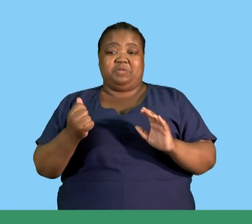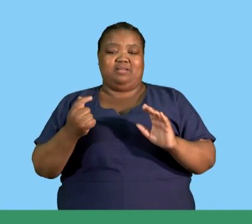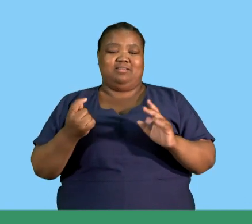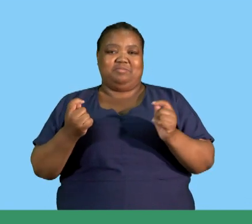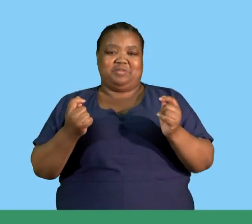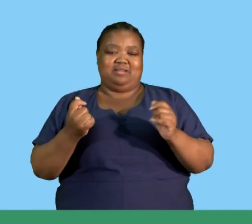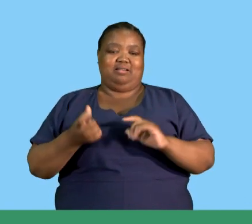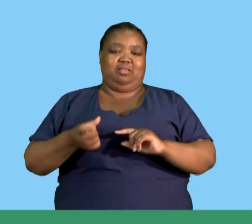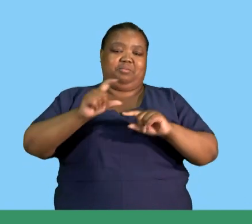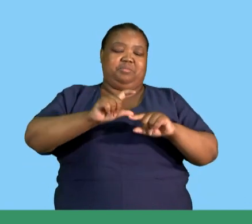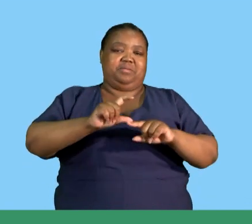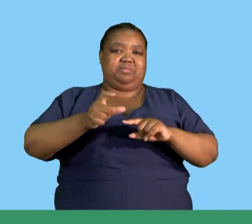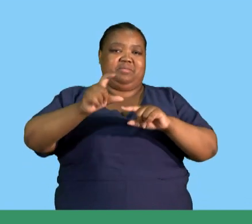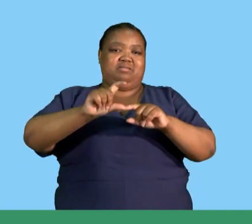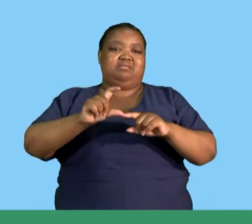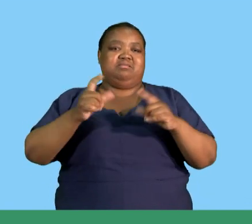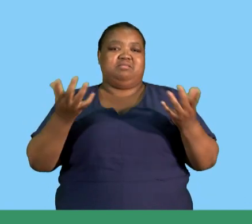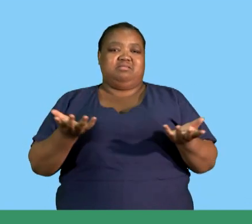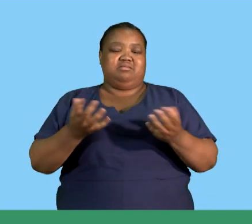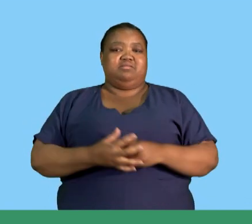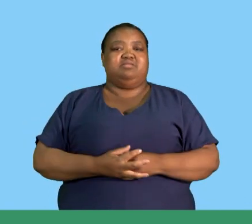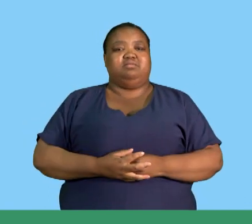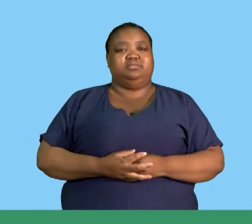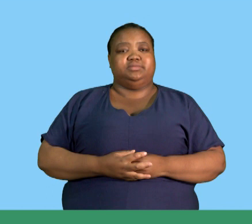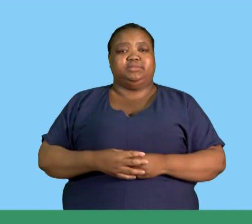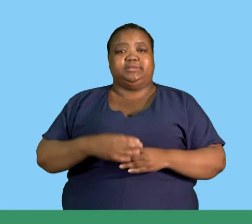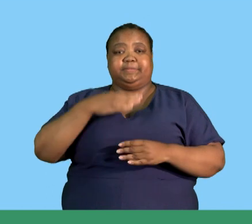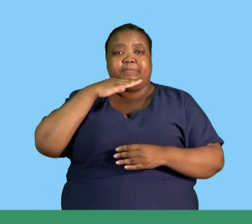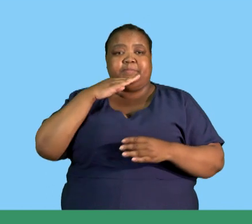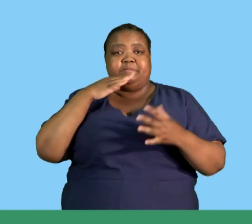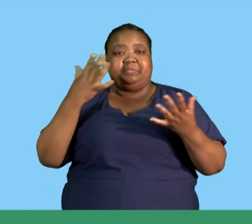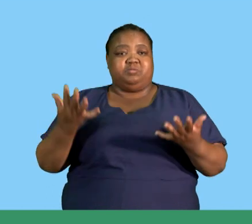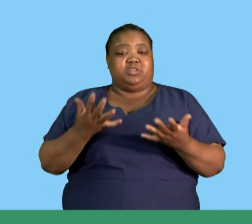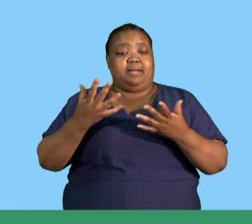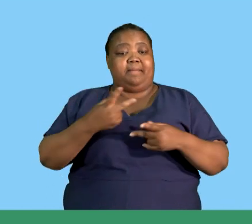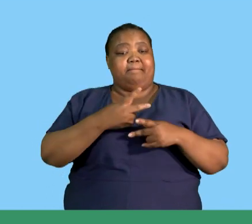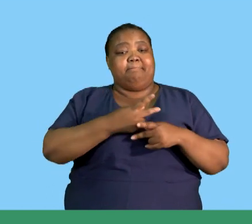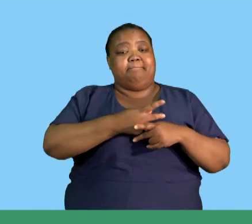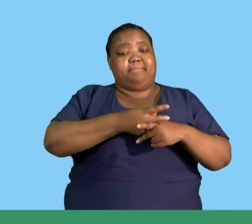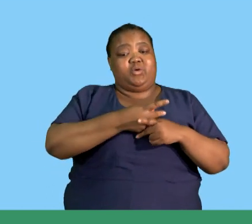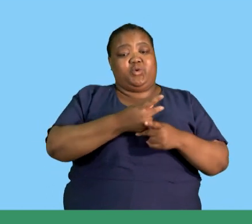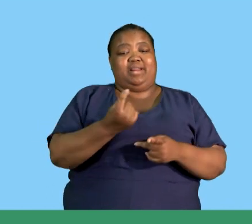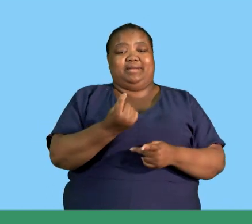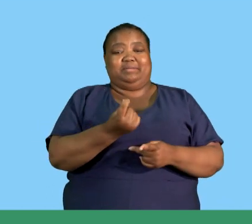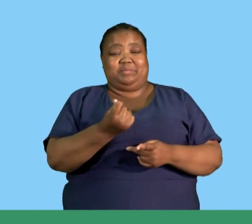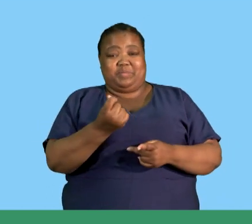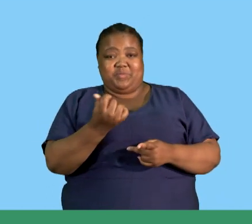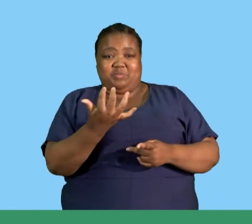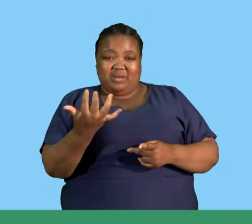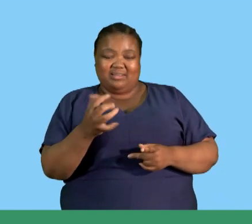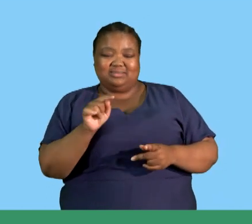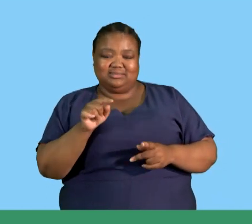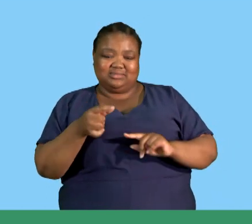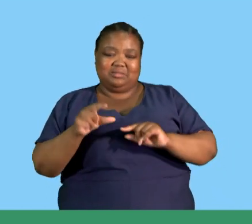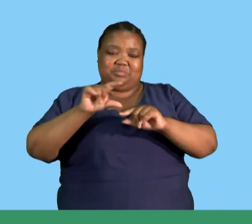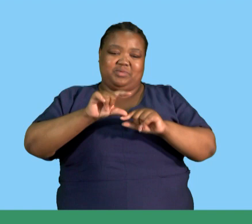business, because if there's increase in fuel prices, that can cause an increase maybe in our prices or the price of the product